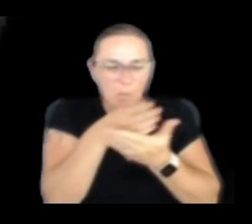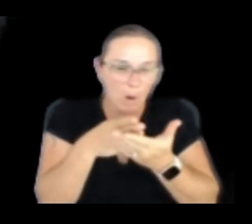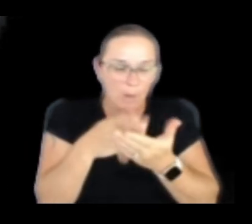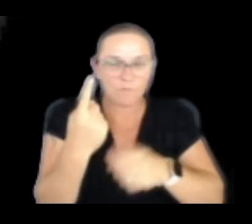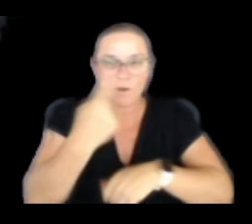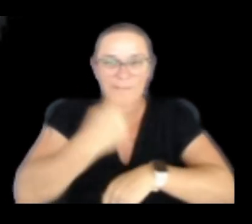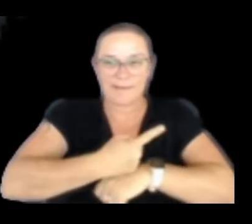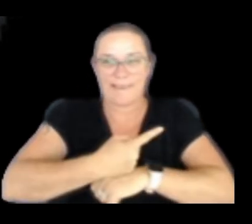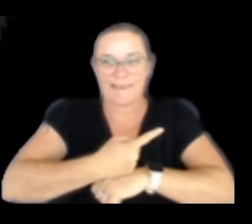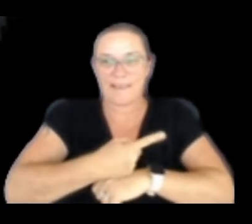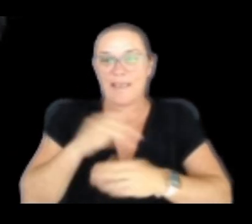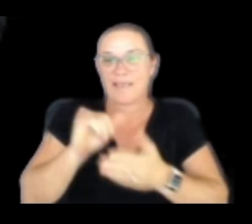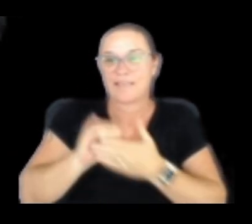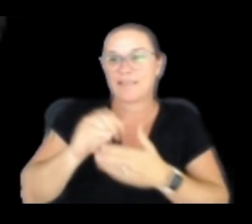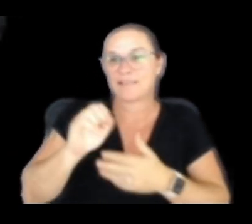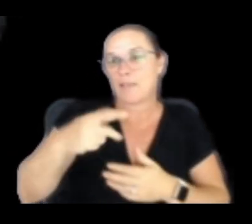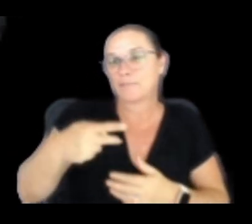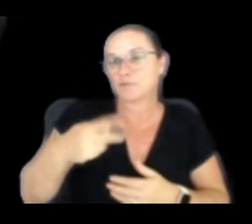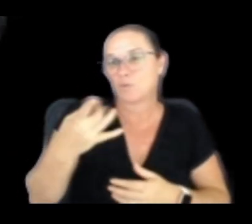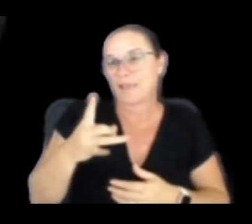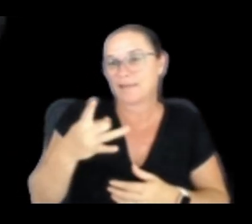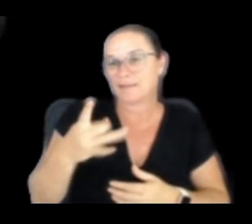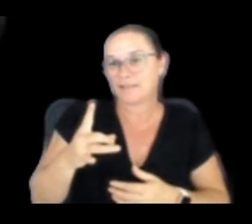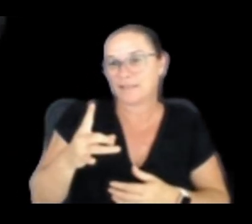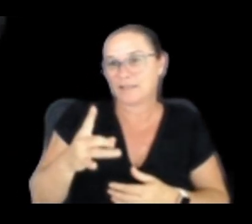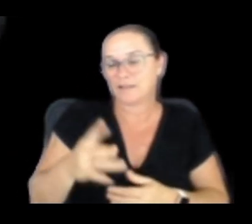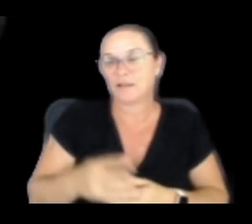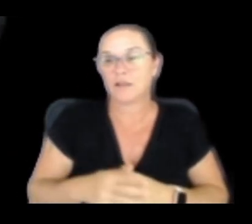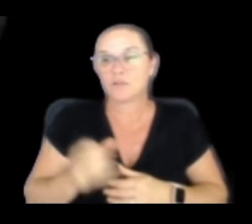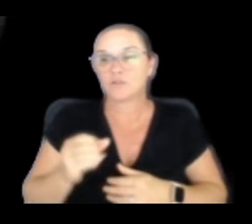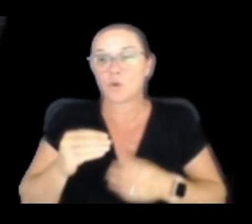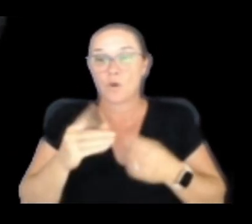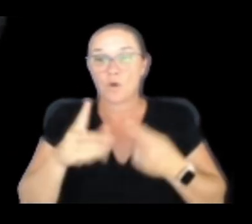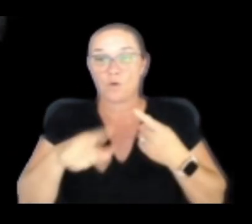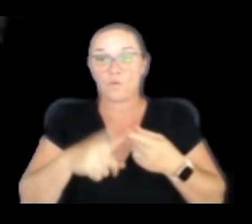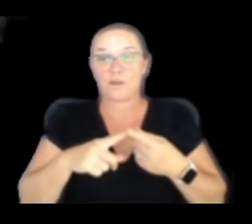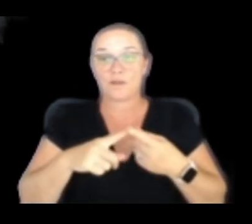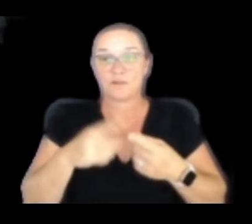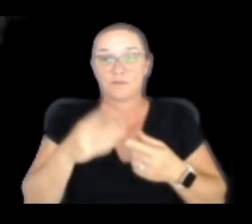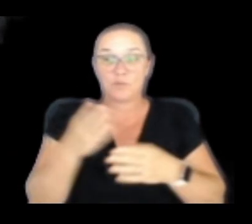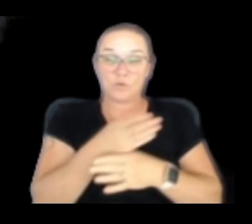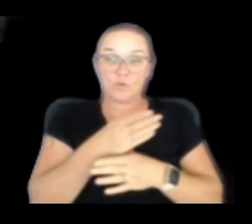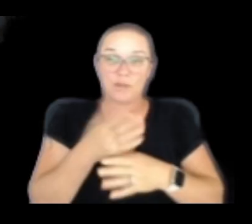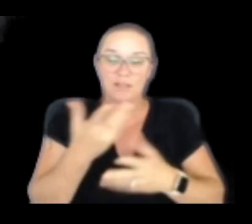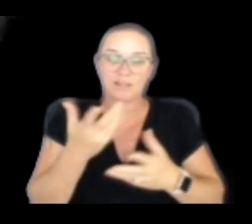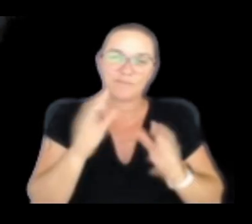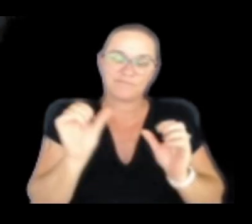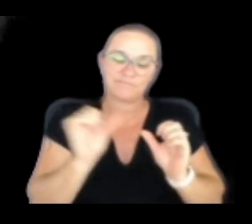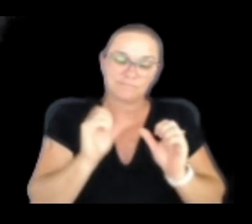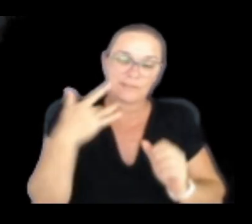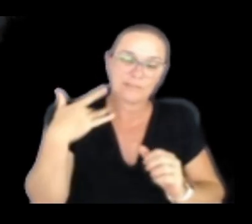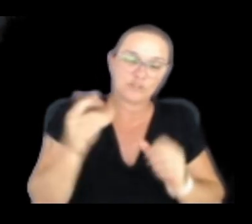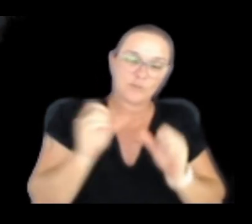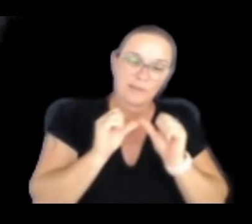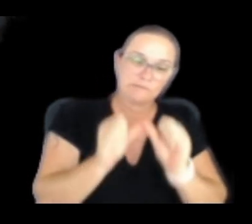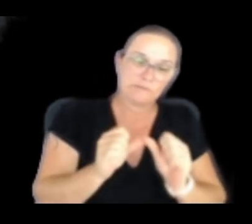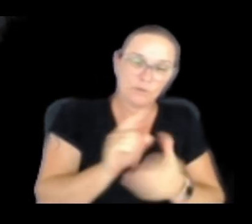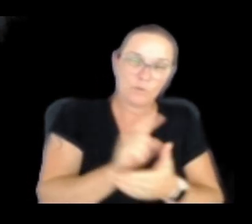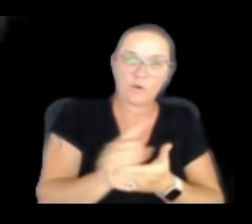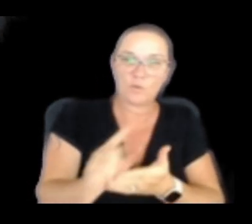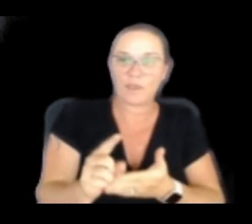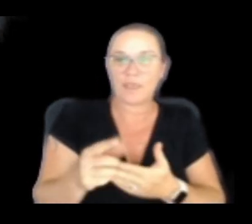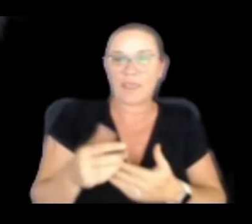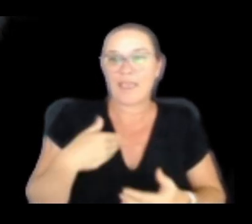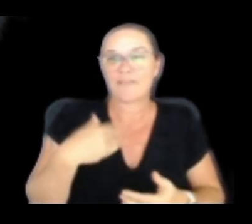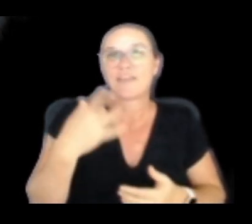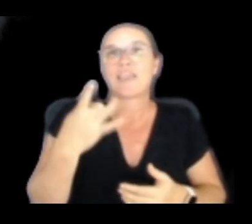18 here. Although when you consider that the pauses occur between episodes, each episode averages about a week. Still, you imagine 18 of these,